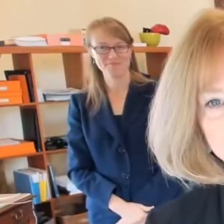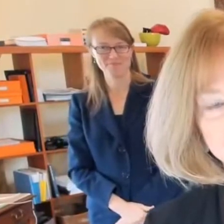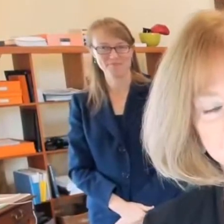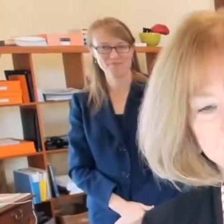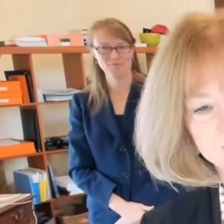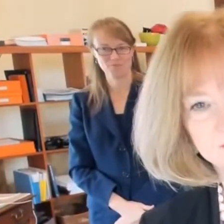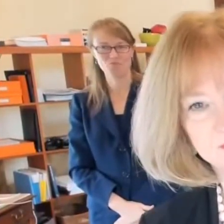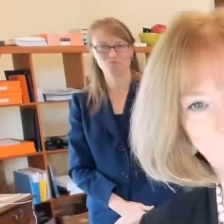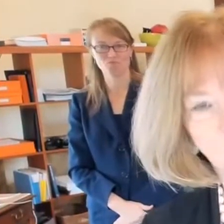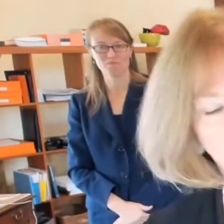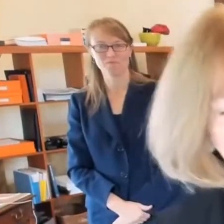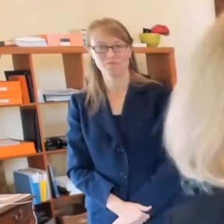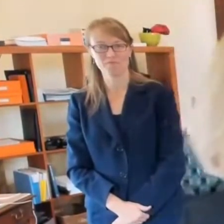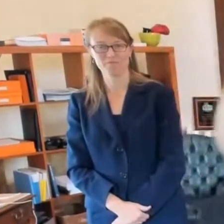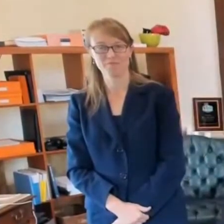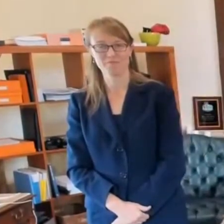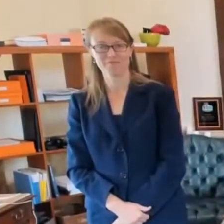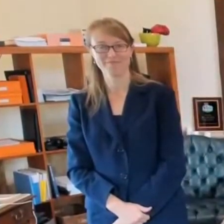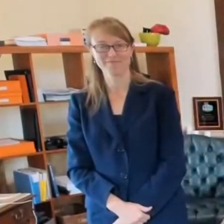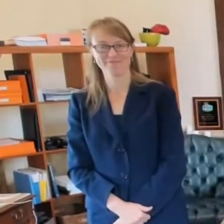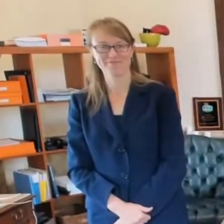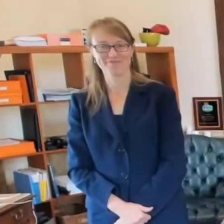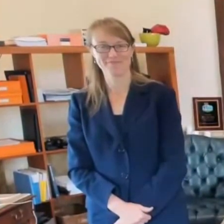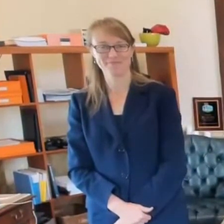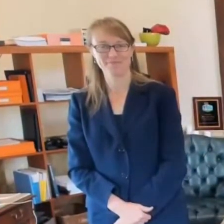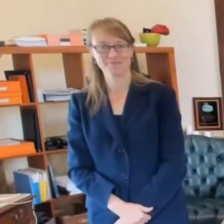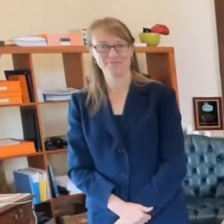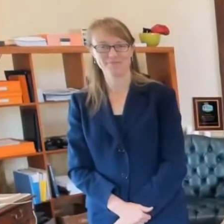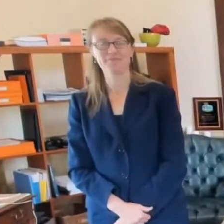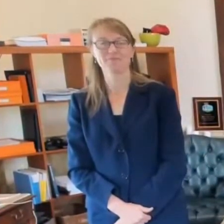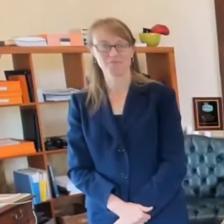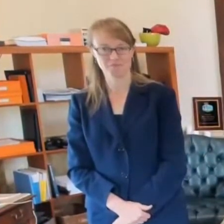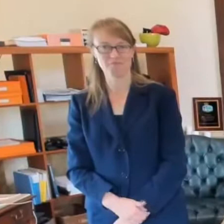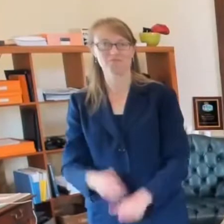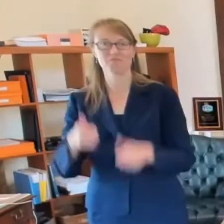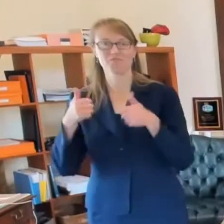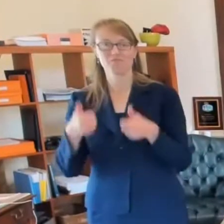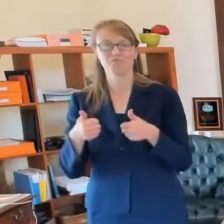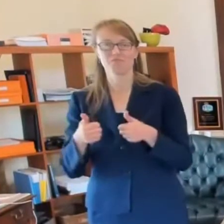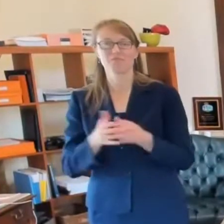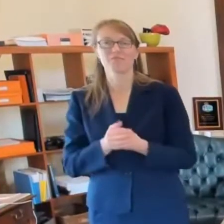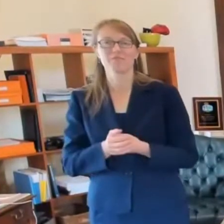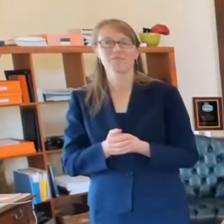There you go. Okay. There we go.